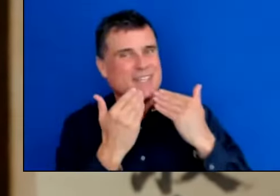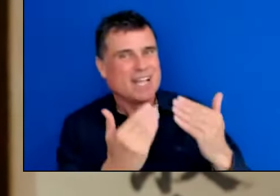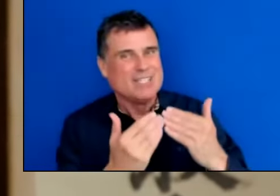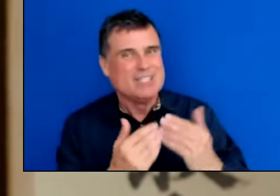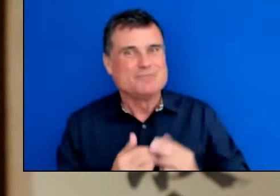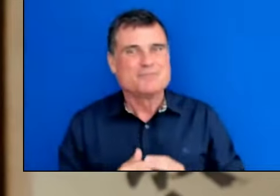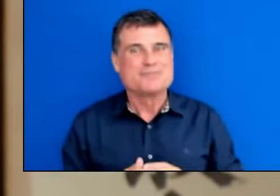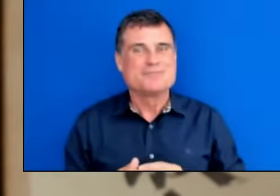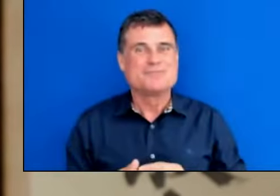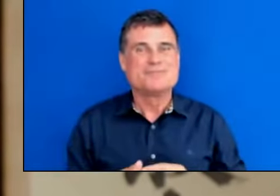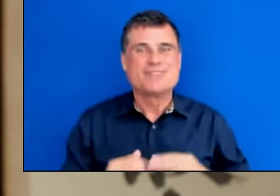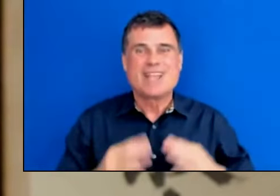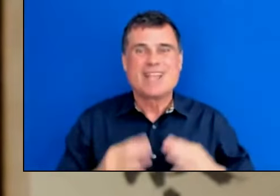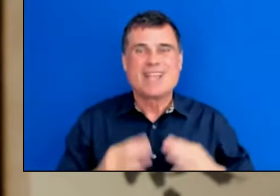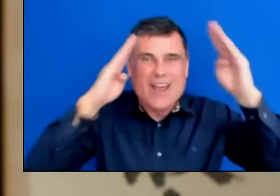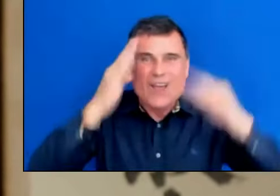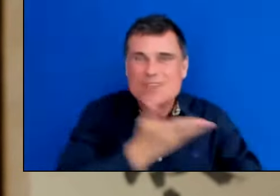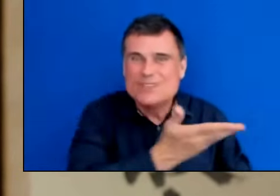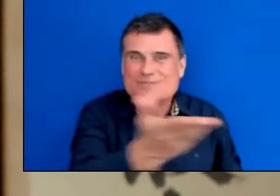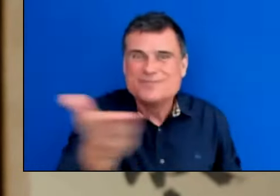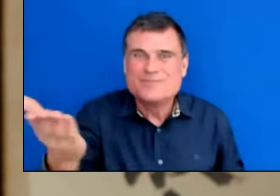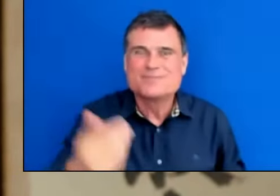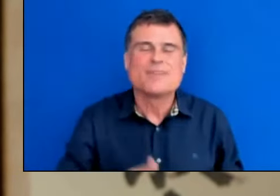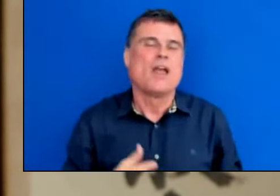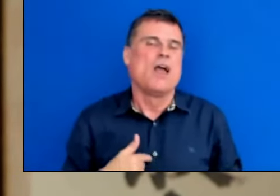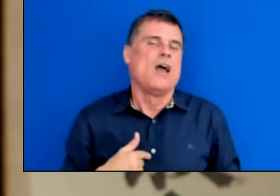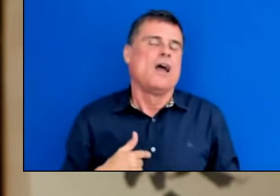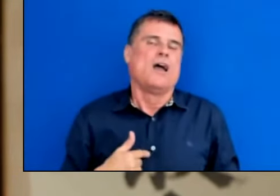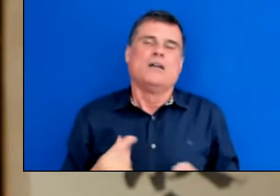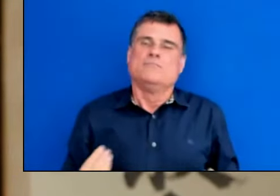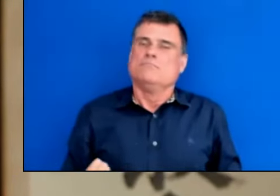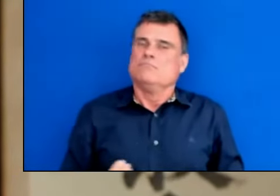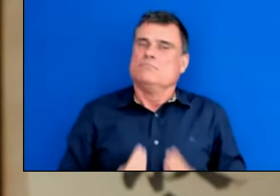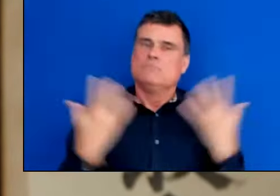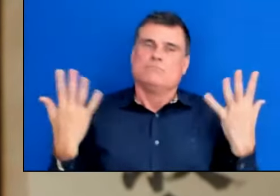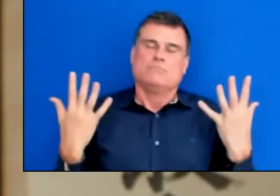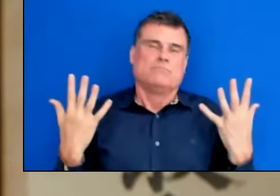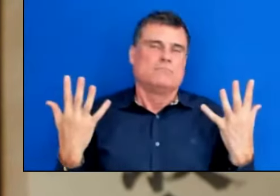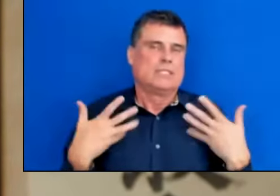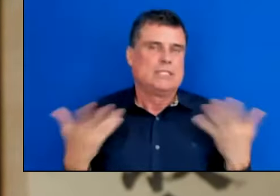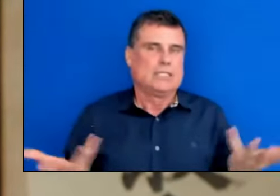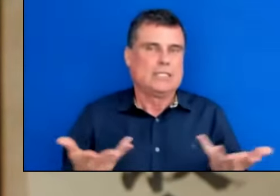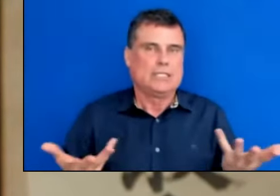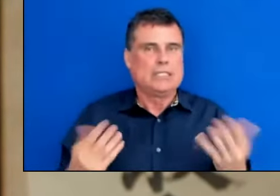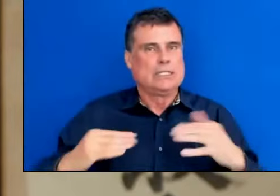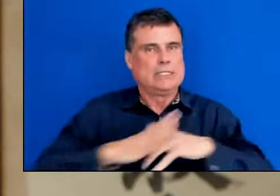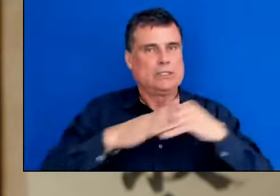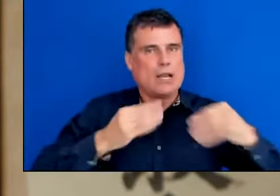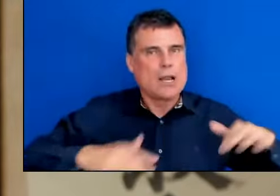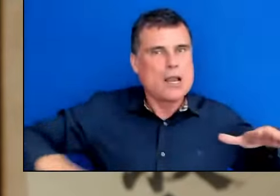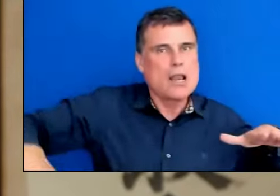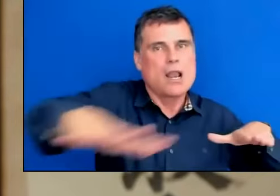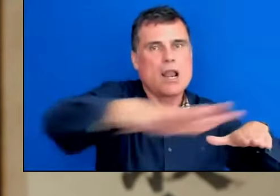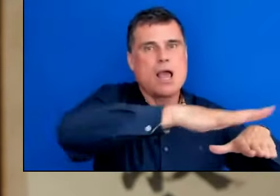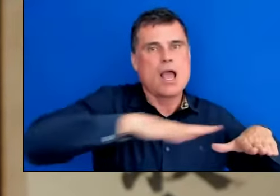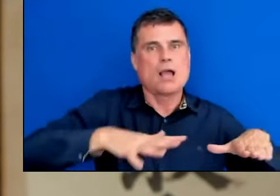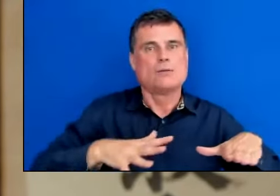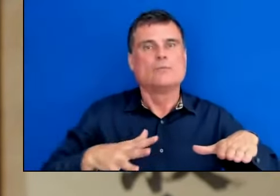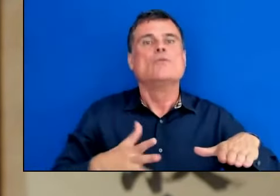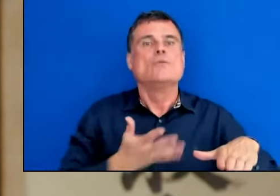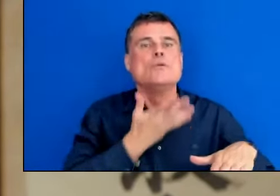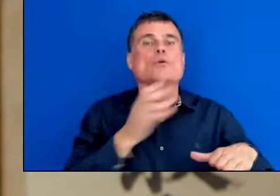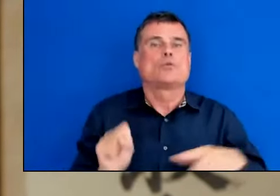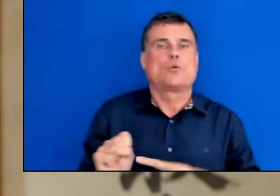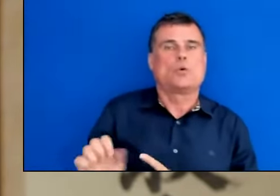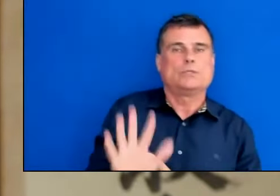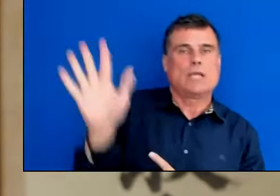Thank you so much, Kelly and Calvin, and hello, everyone. I'm so grateful to be here on the territory of the Coast Salish people.